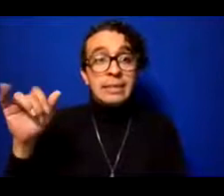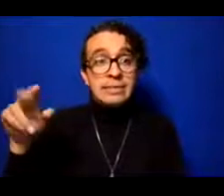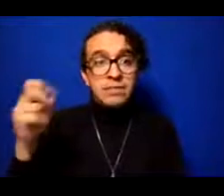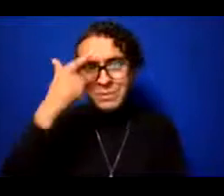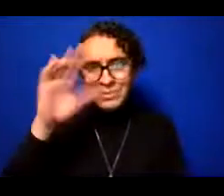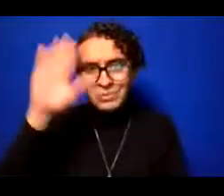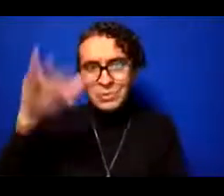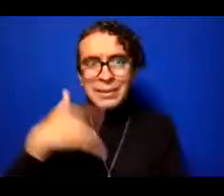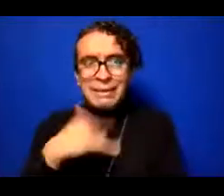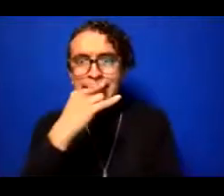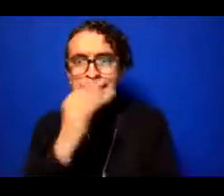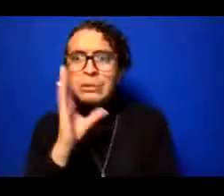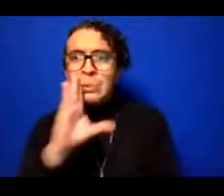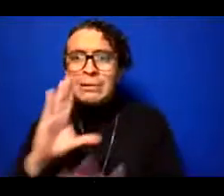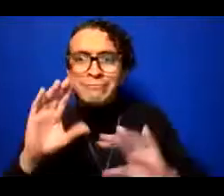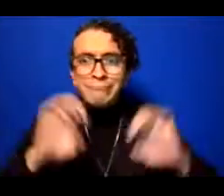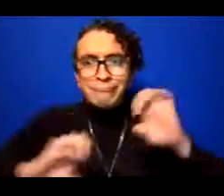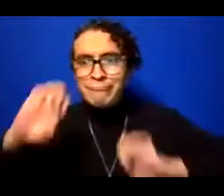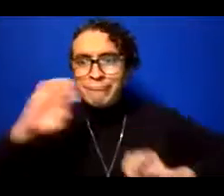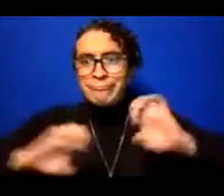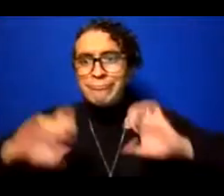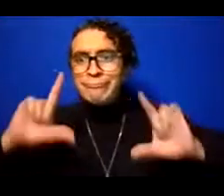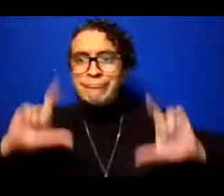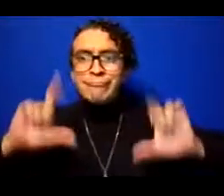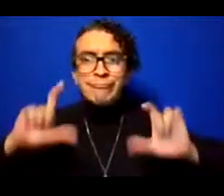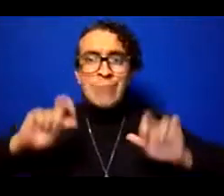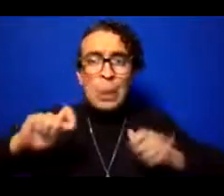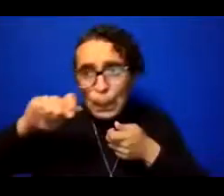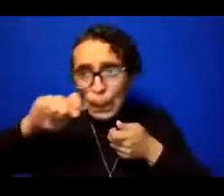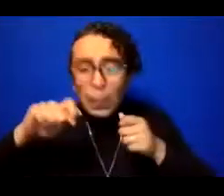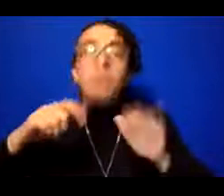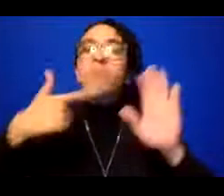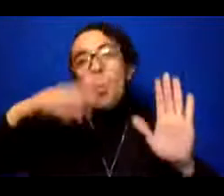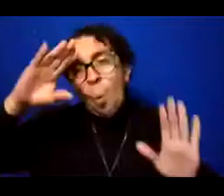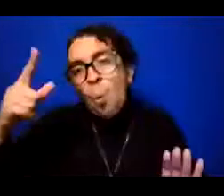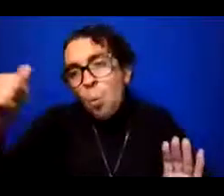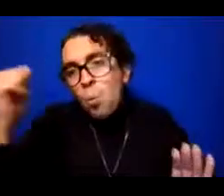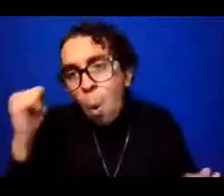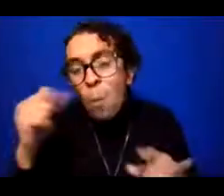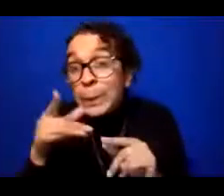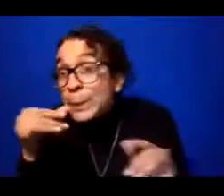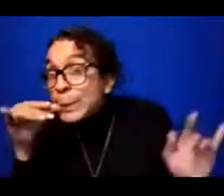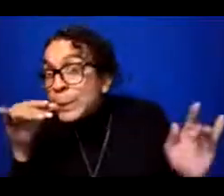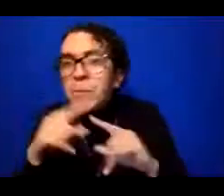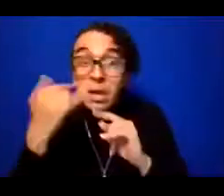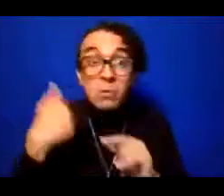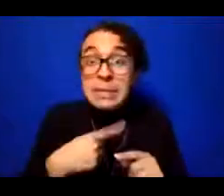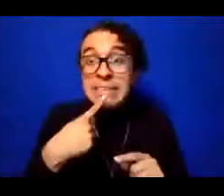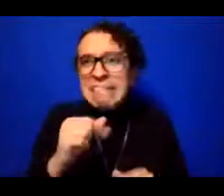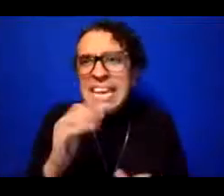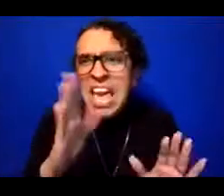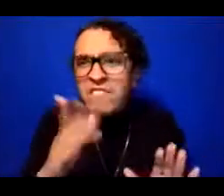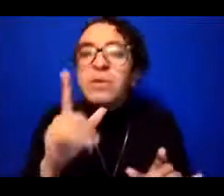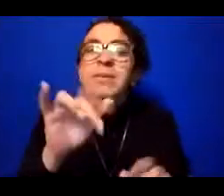and teens are going to experiment here and there with different things. We all hope they don't, but to say that they won't would be unrealistic, I